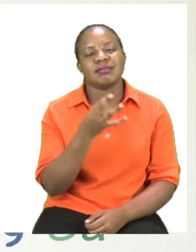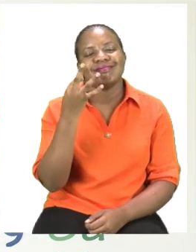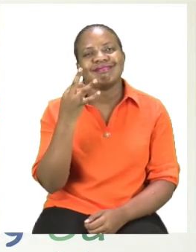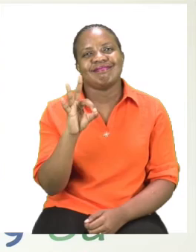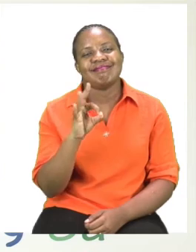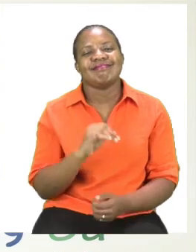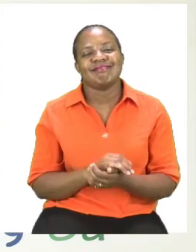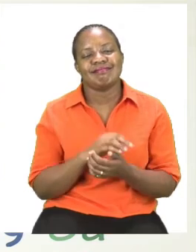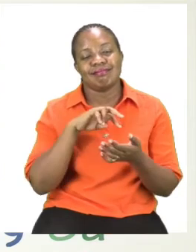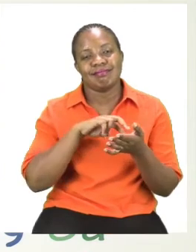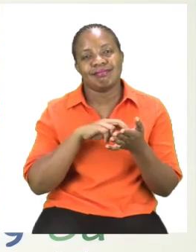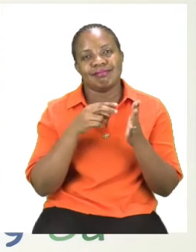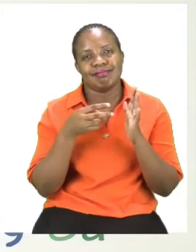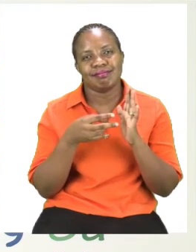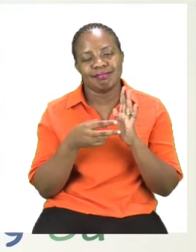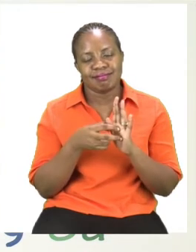39. So we know that there are